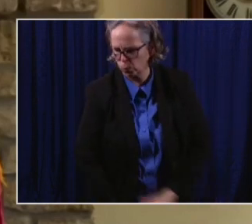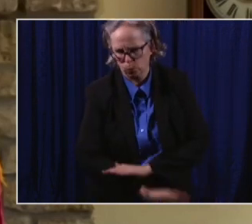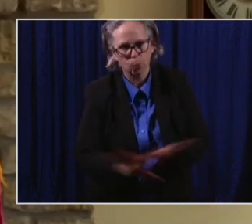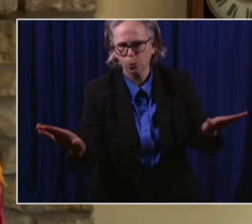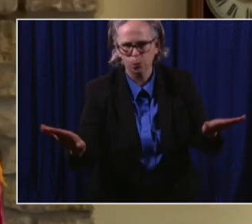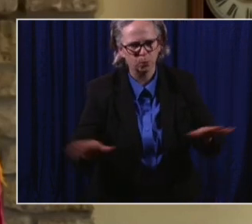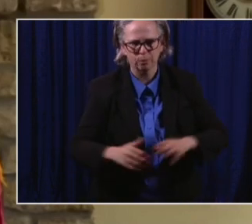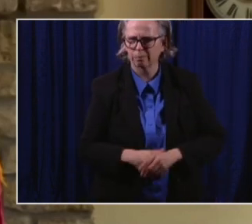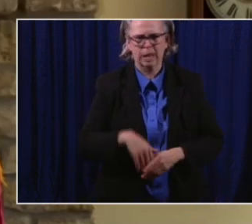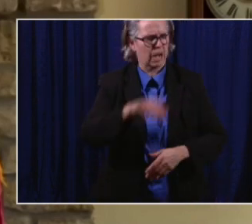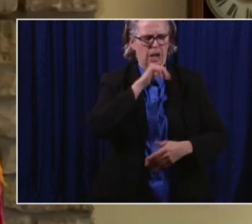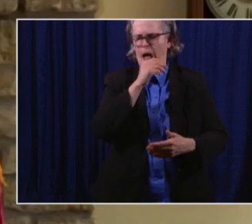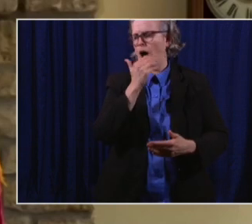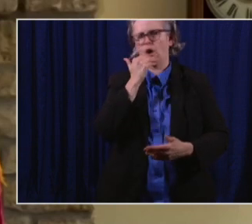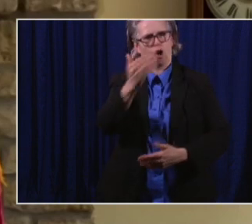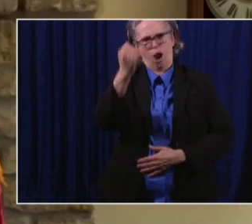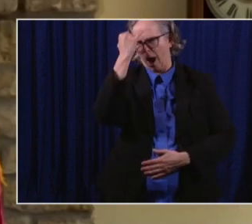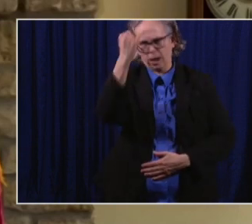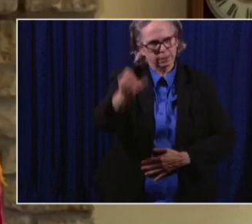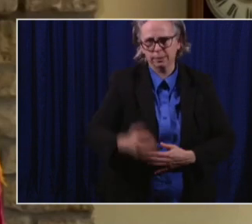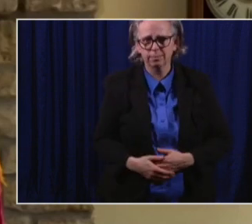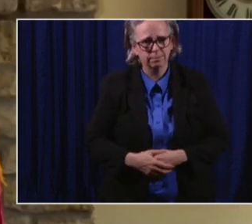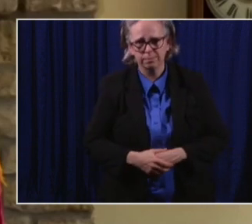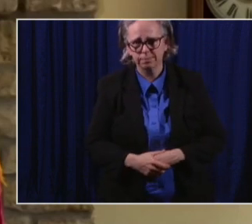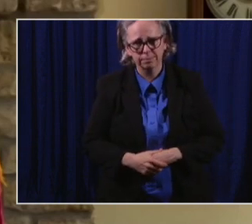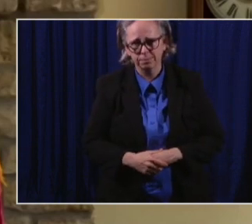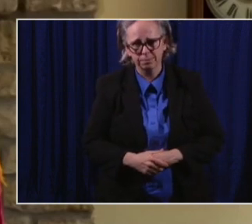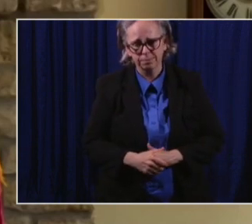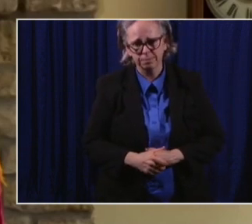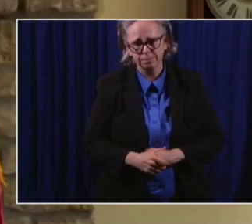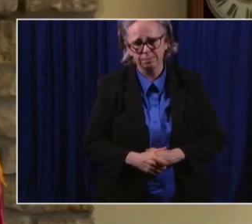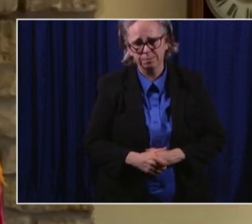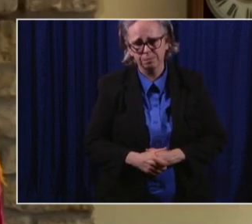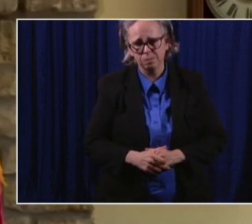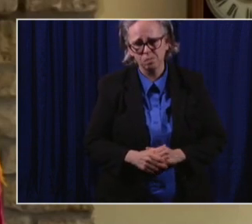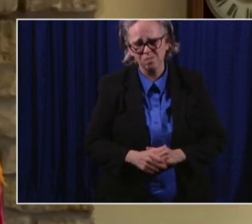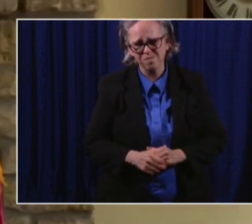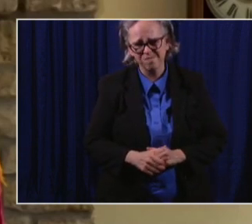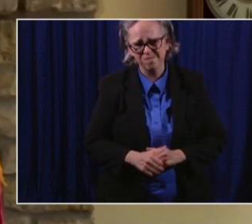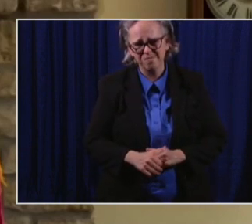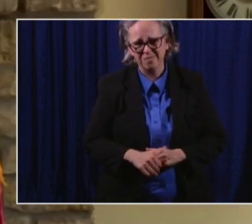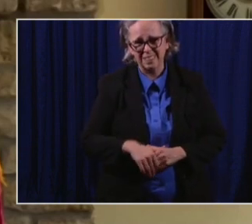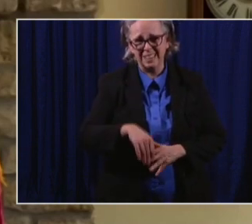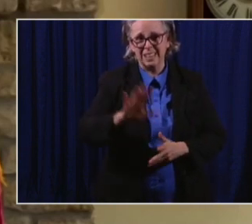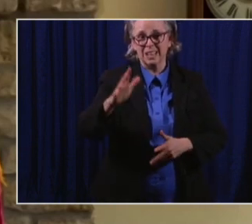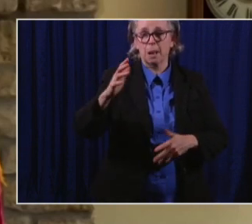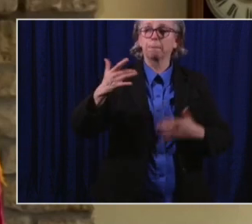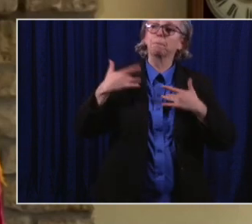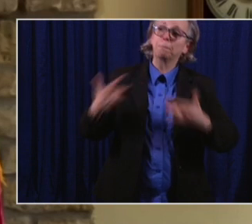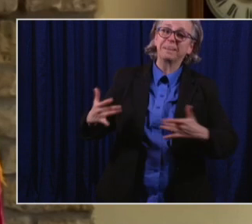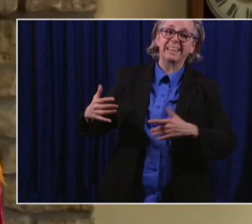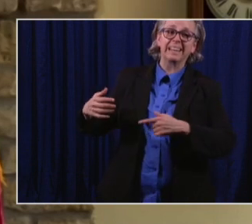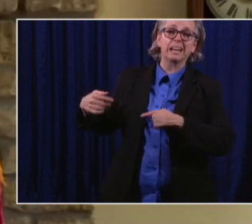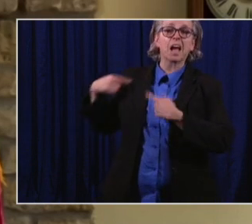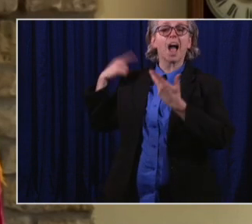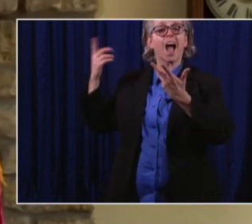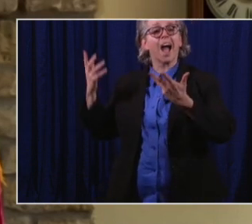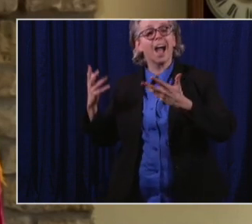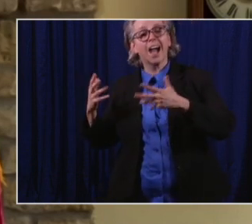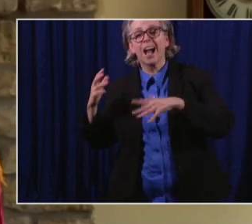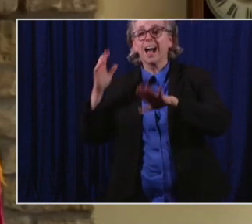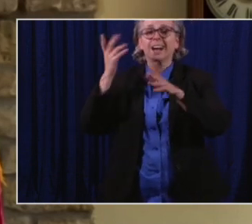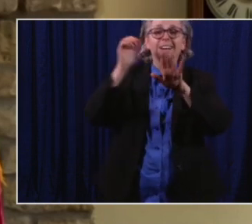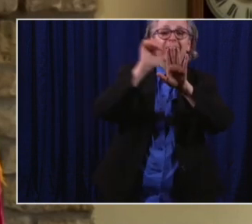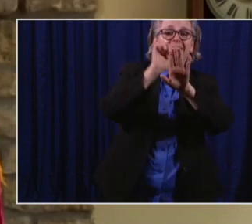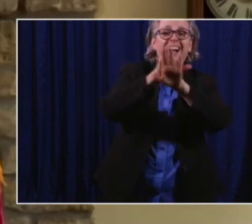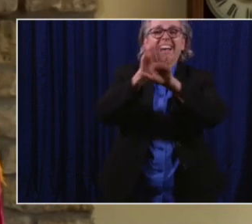don't make any sense. And I think for the normal, classic trick-or-treating, I think we leave this up to parents. We leave